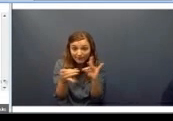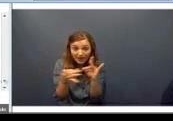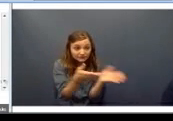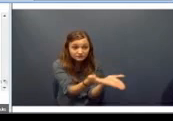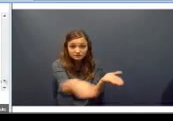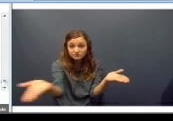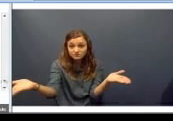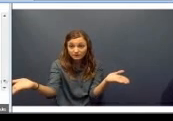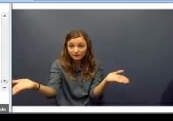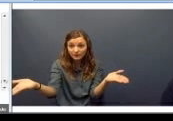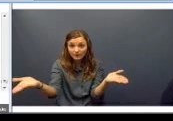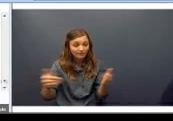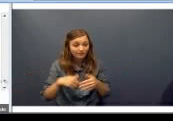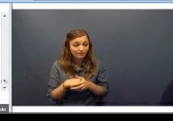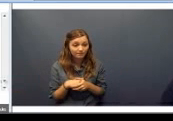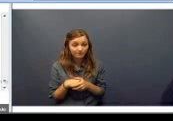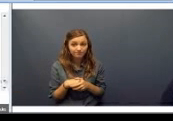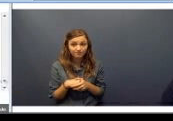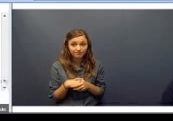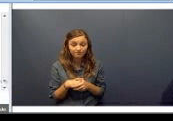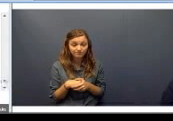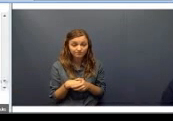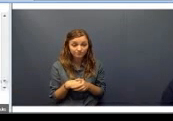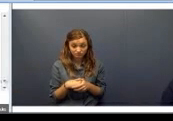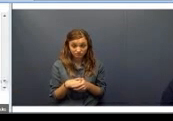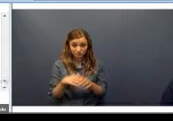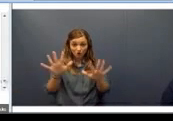John, Kevin?